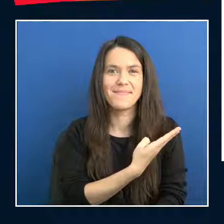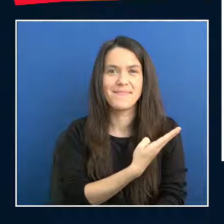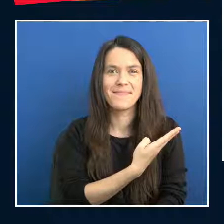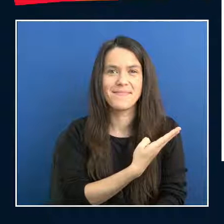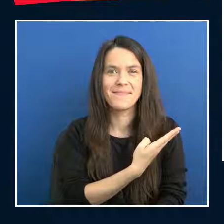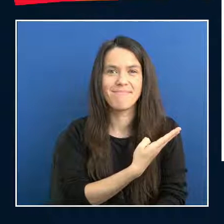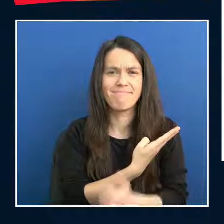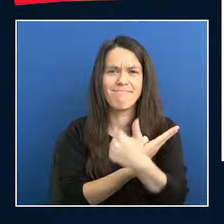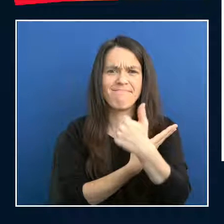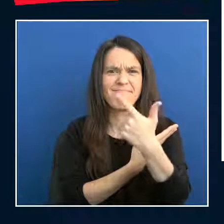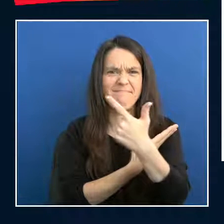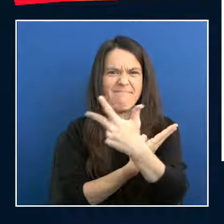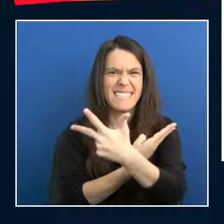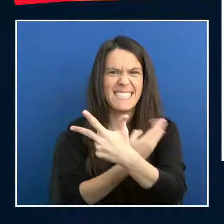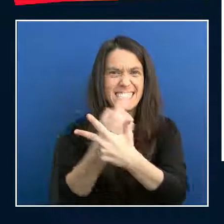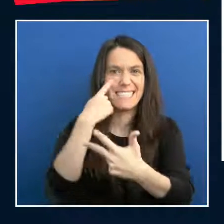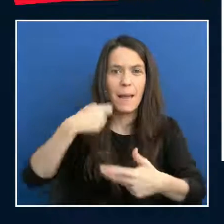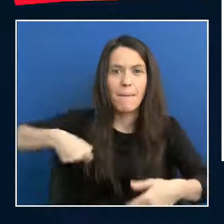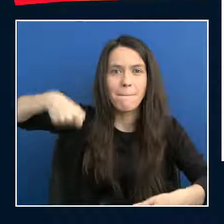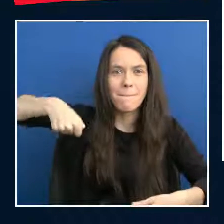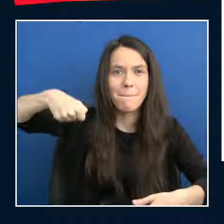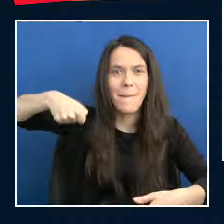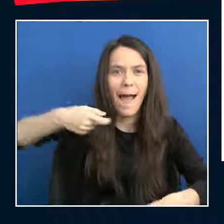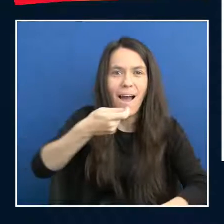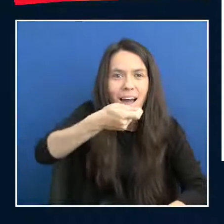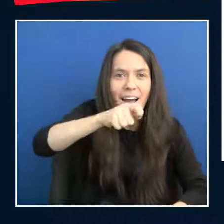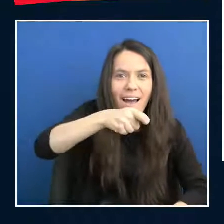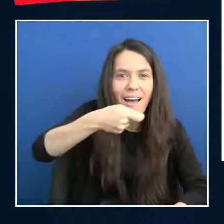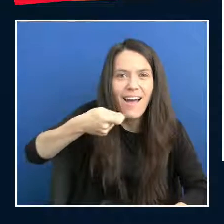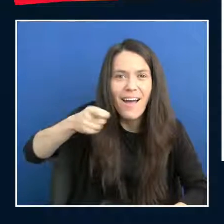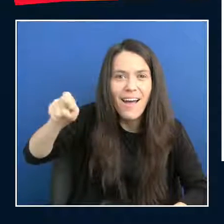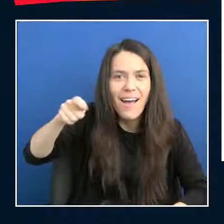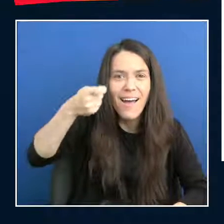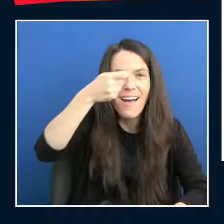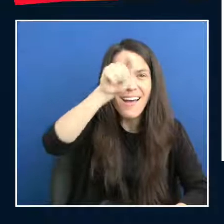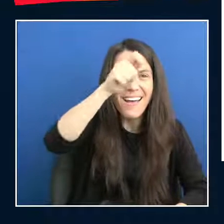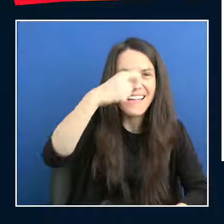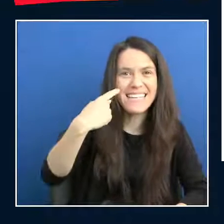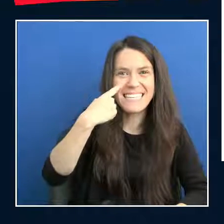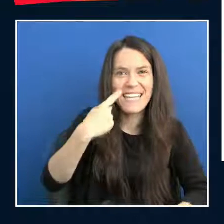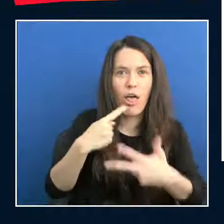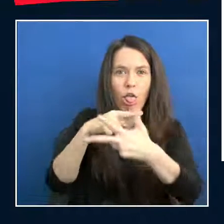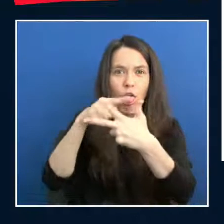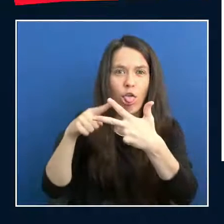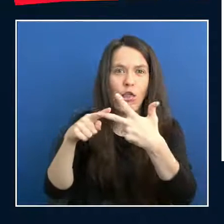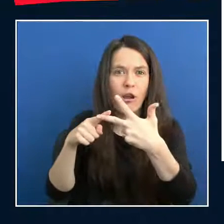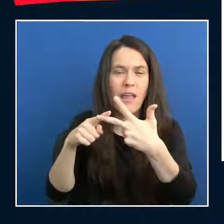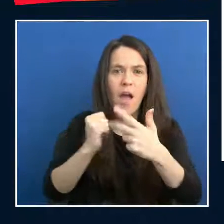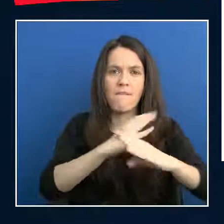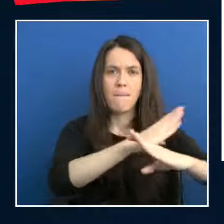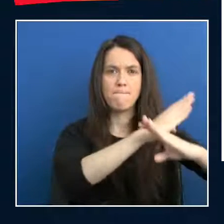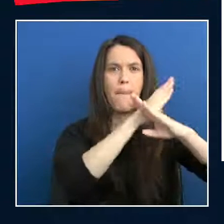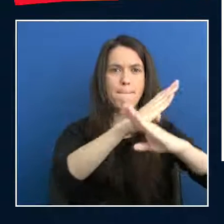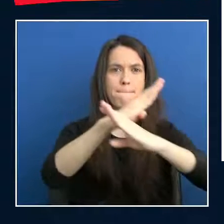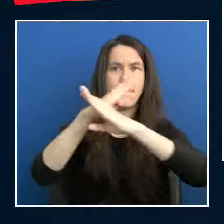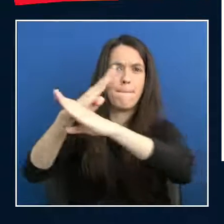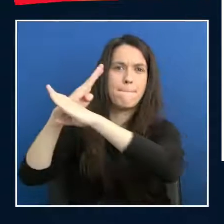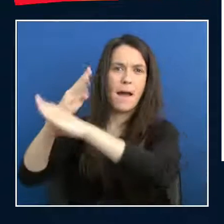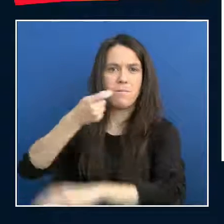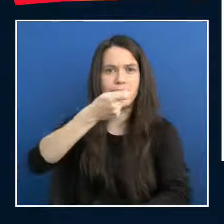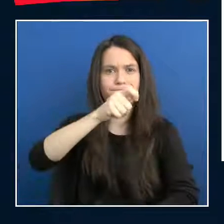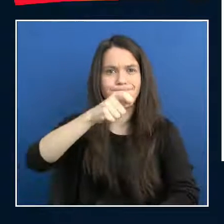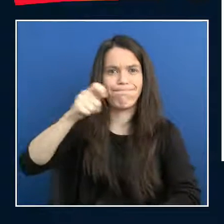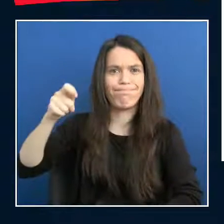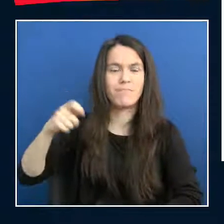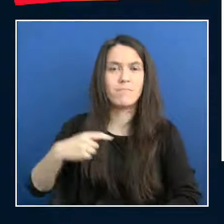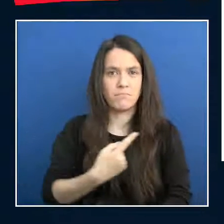to remember all of it. It's just, to give you an idea why it is secure to use containers in your environment and on your